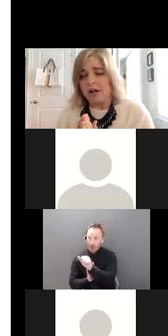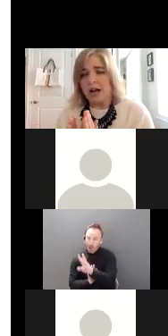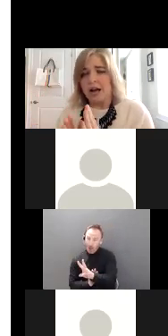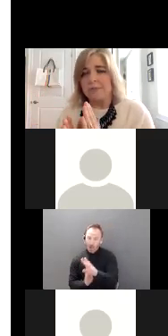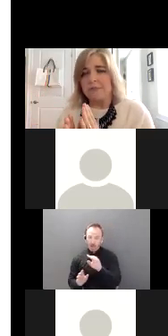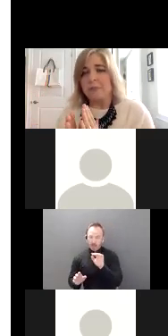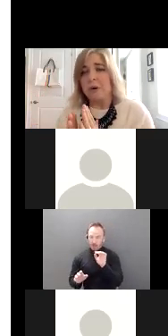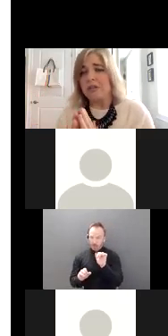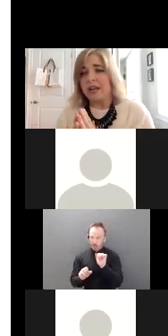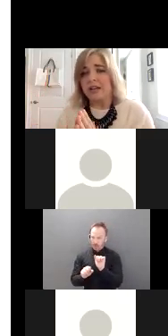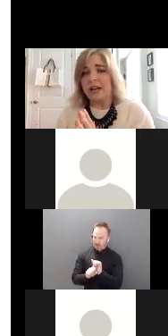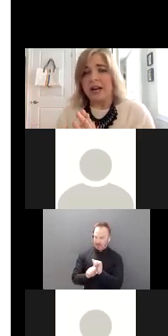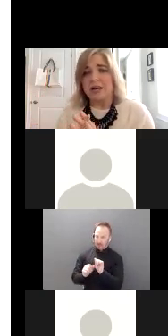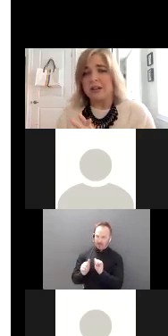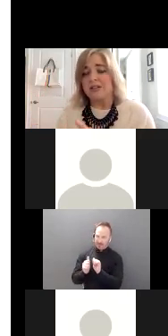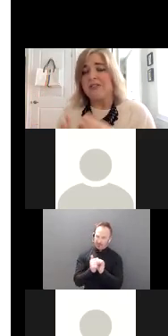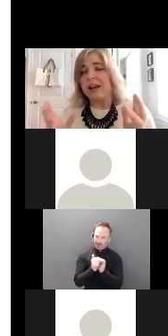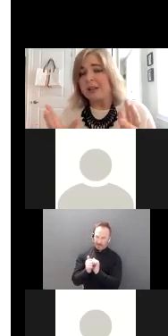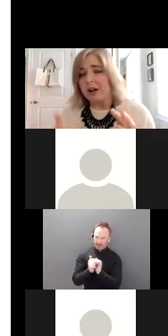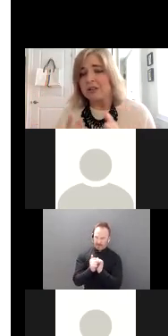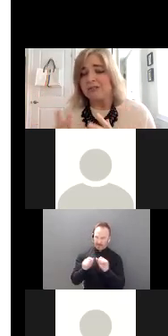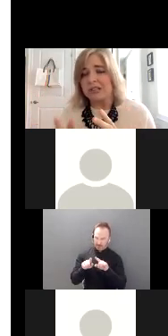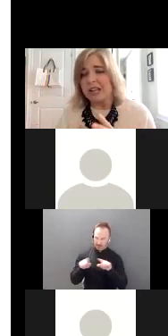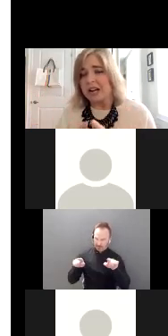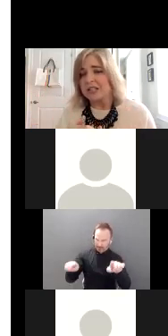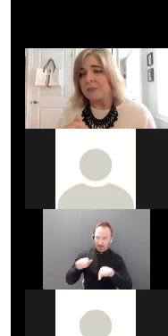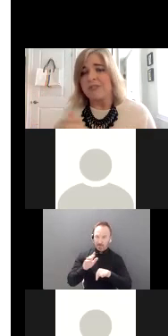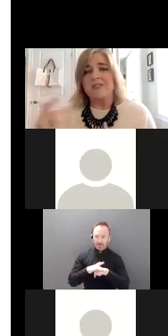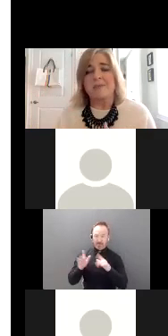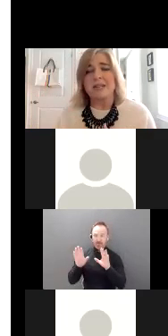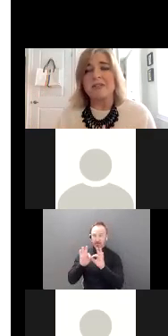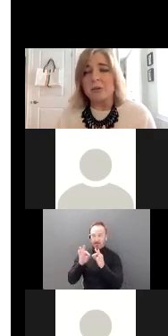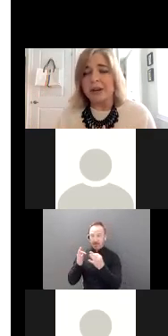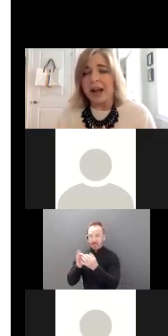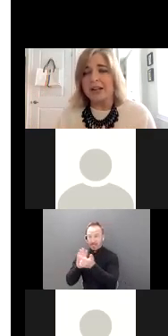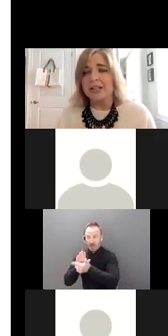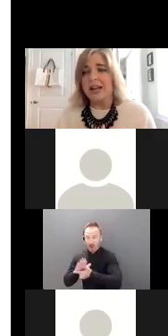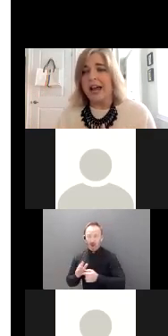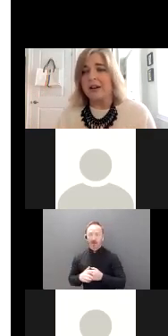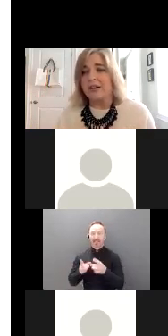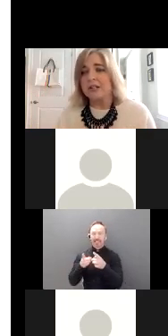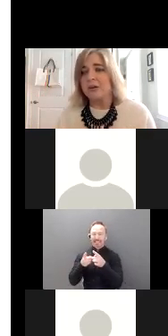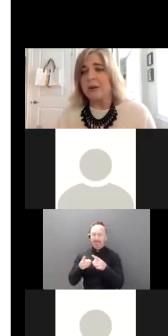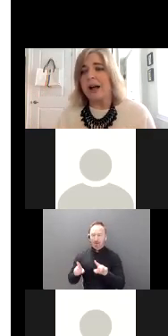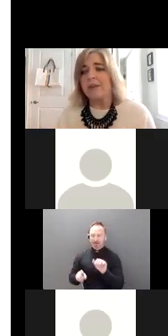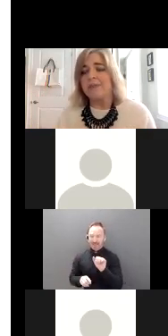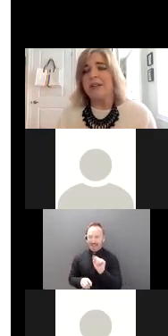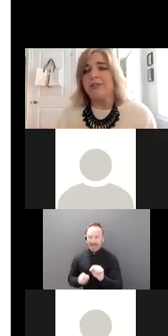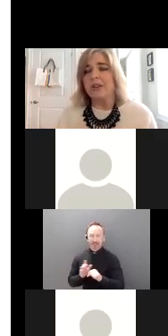law, both in, Family Law, Divorce Act, Moving Families Forward Act, and